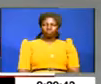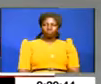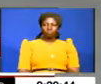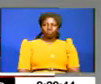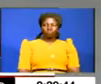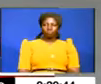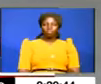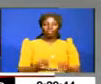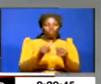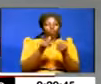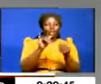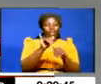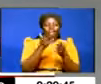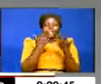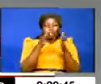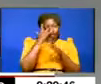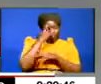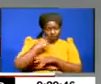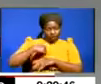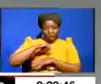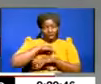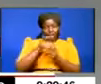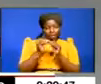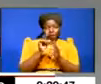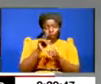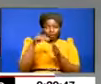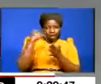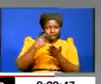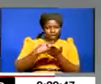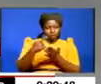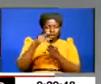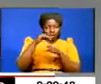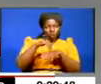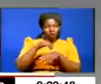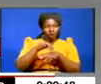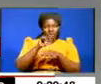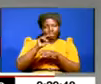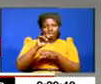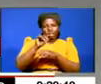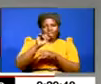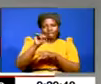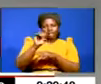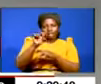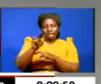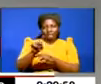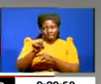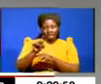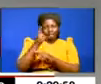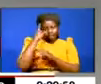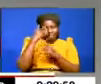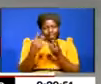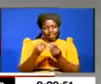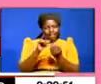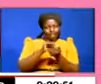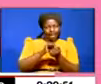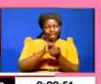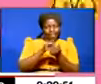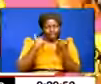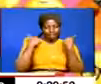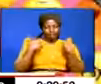Well, that's it for us. Catch you next week on Savage Netizens. For Easy Friday, I am Teresa